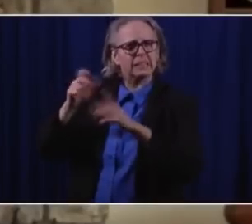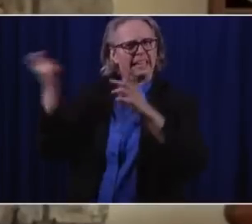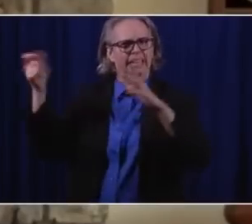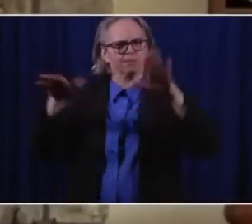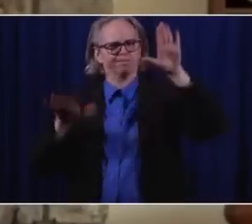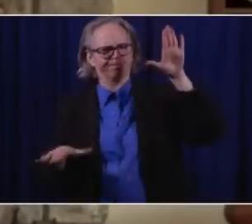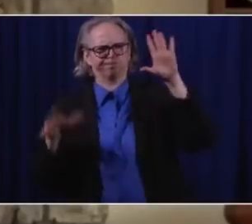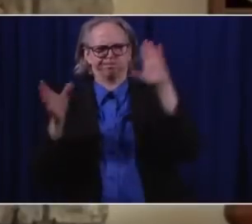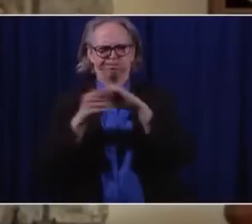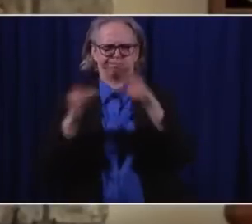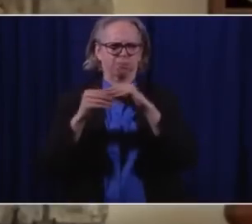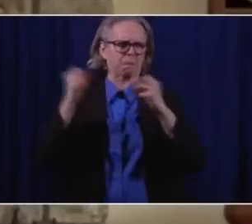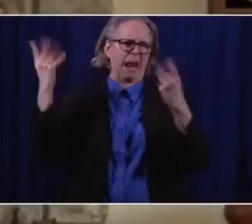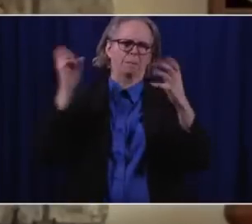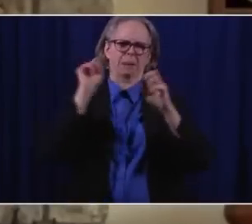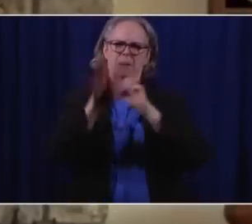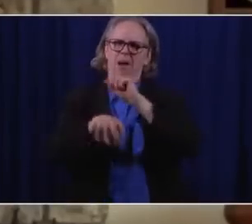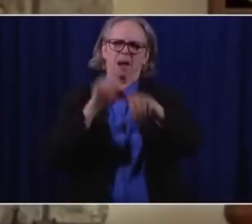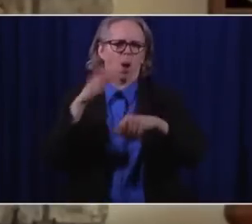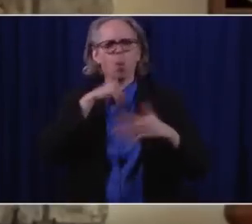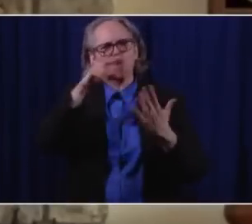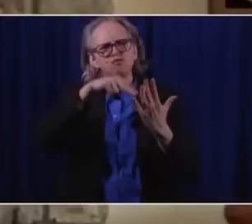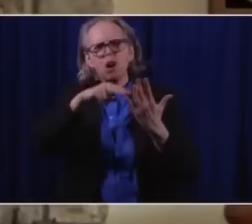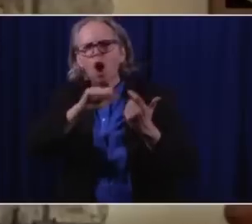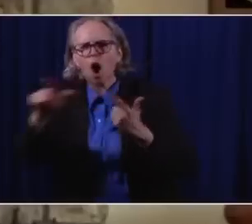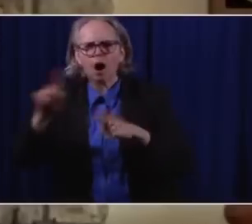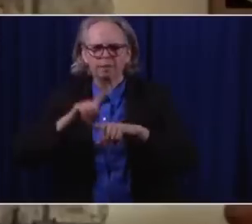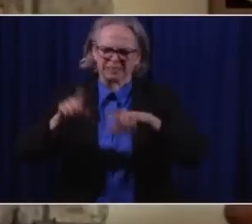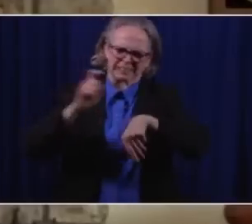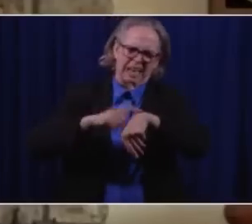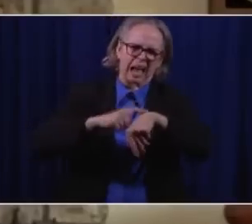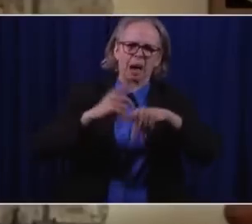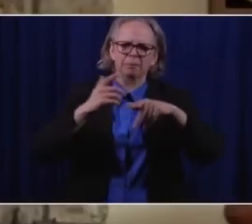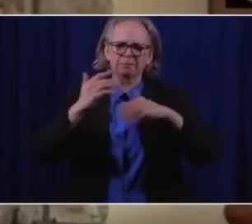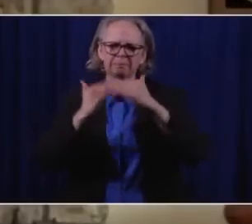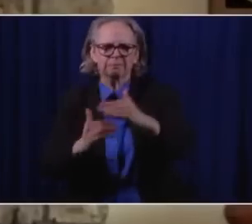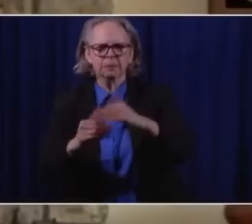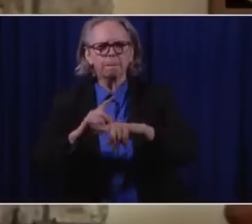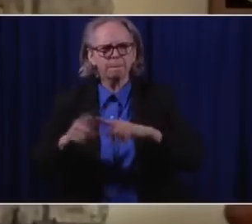read because of time. I may get to those in the future.